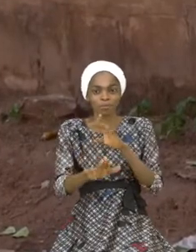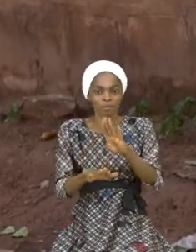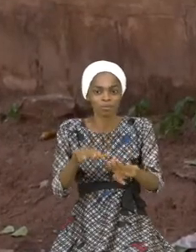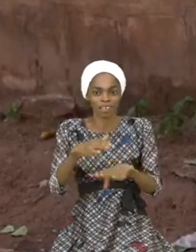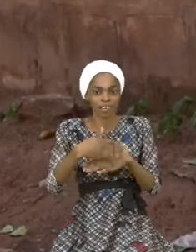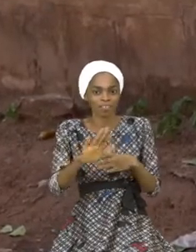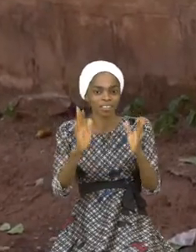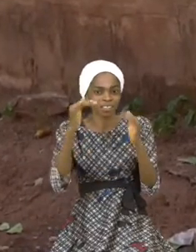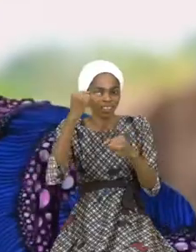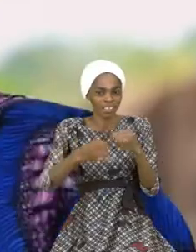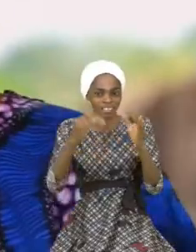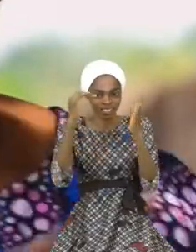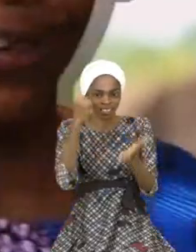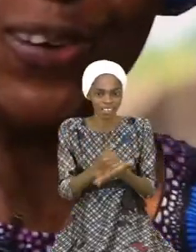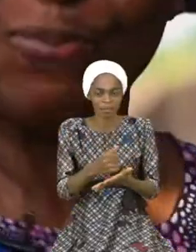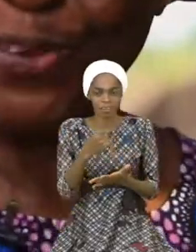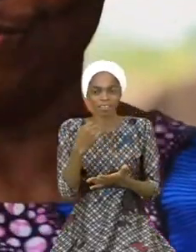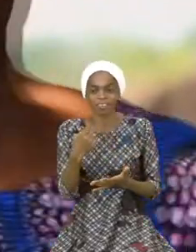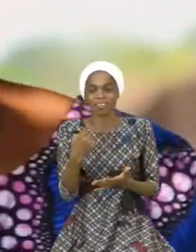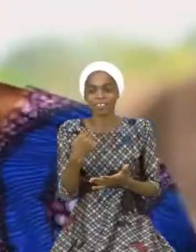finale meant that i said